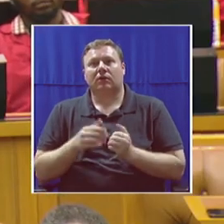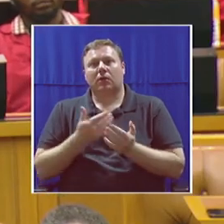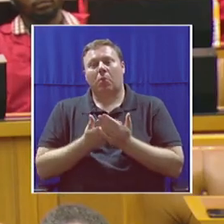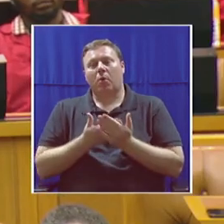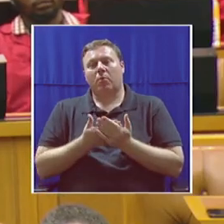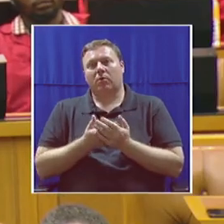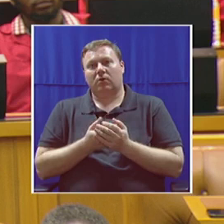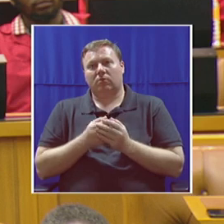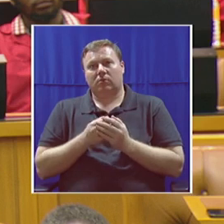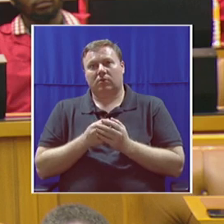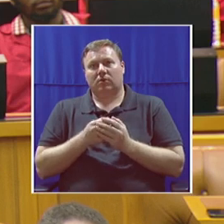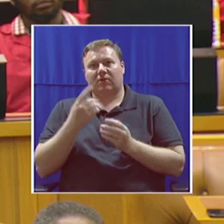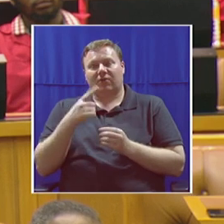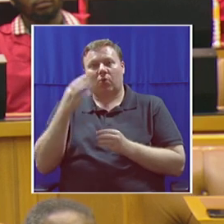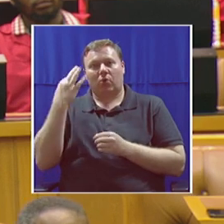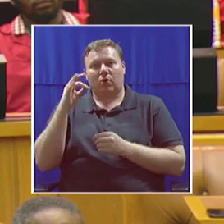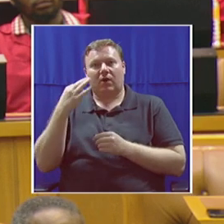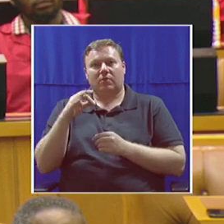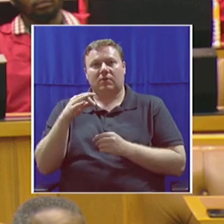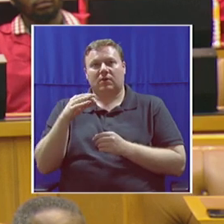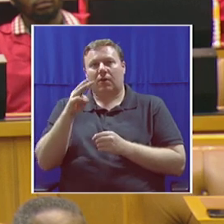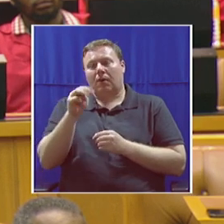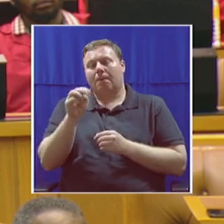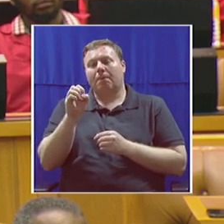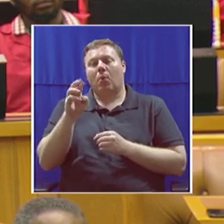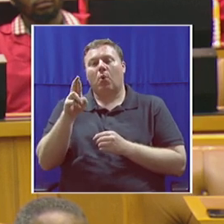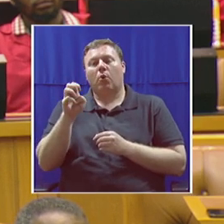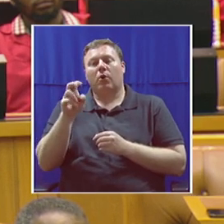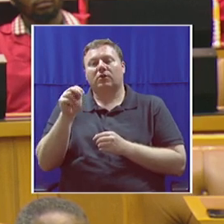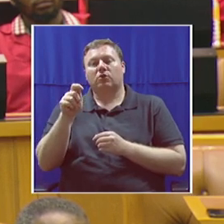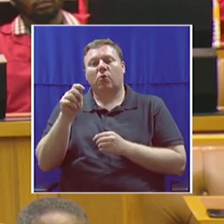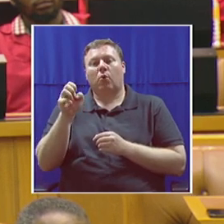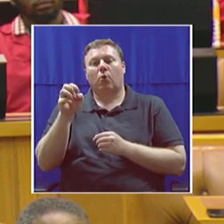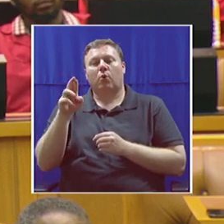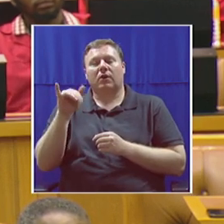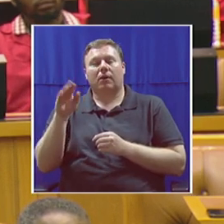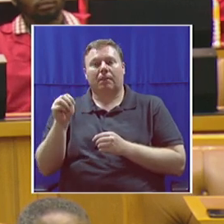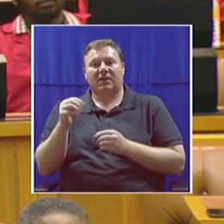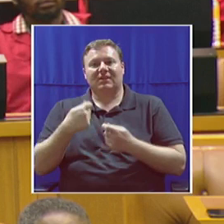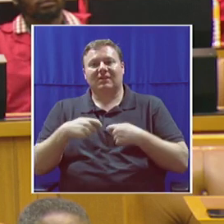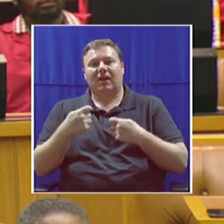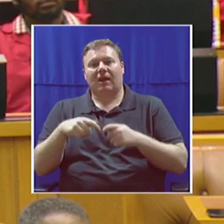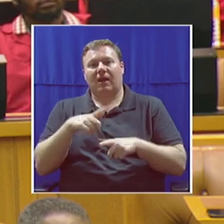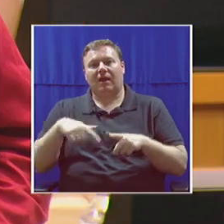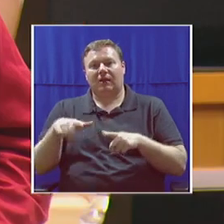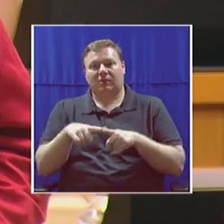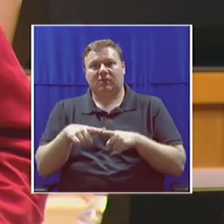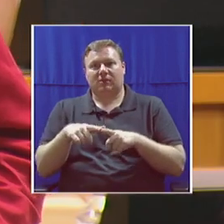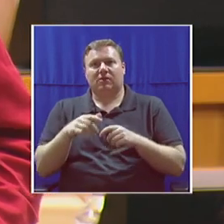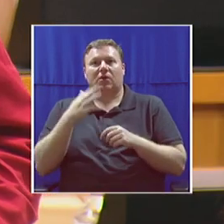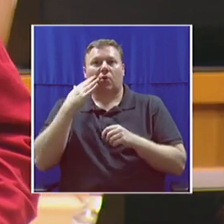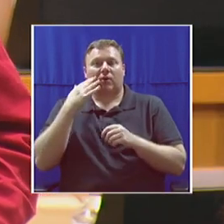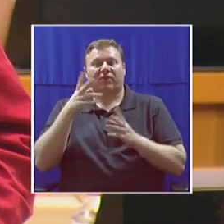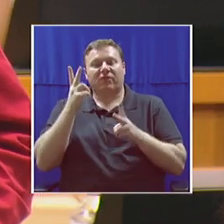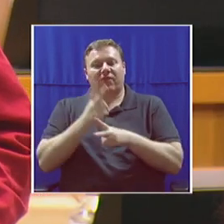put a moratorium on the sale of land until we finalize the Constitutional Amendments of section